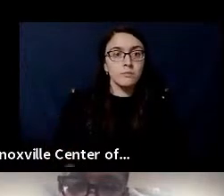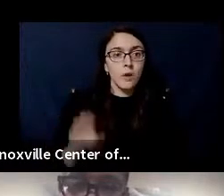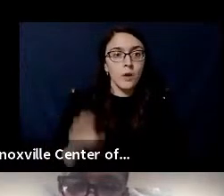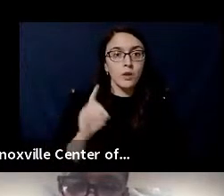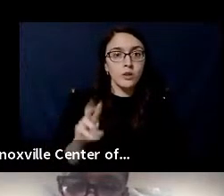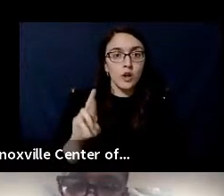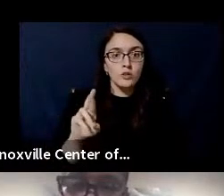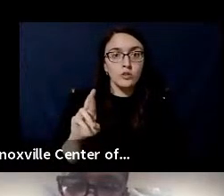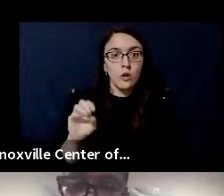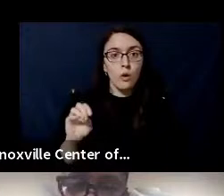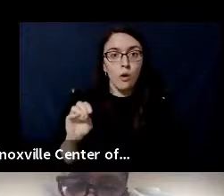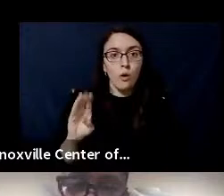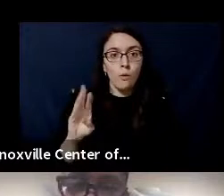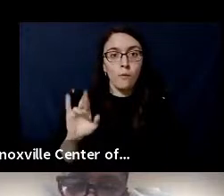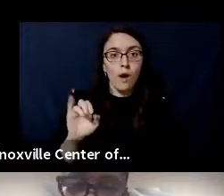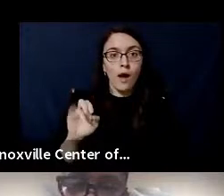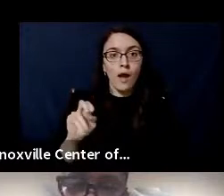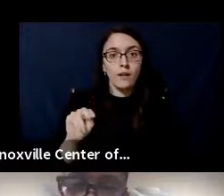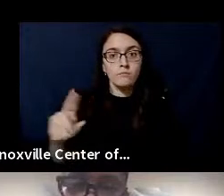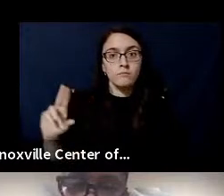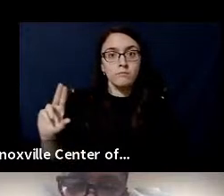O'Brien? No.